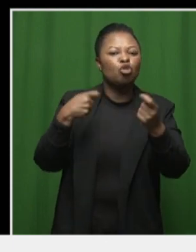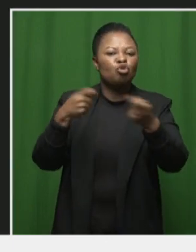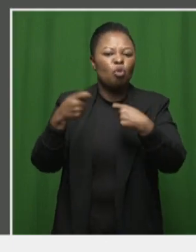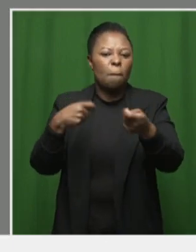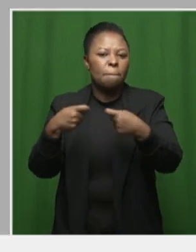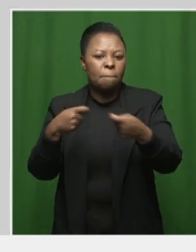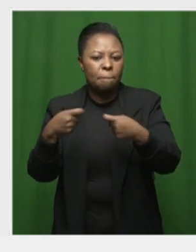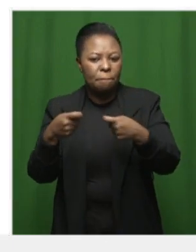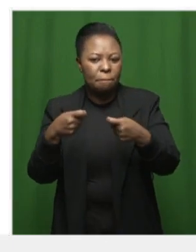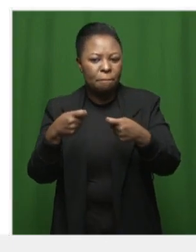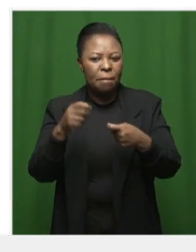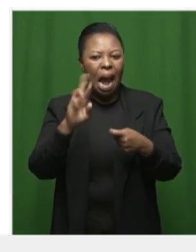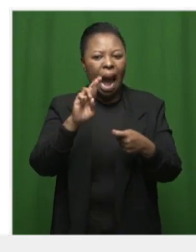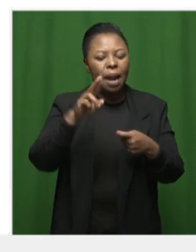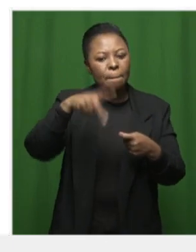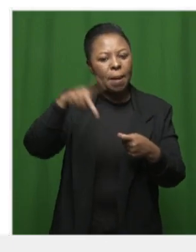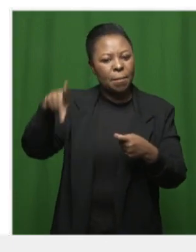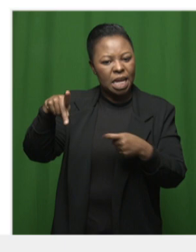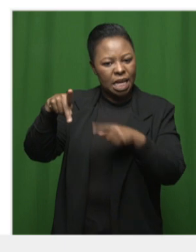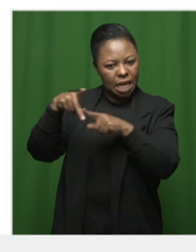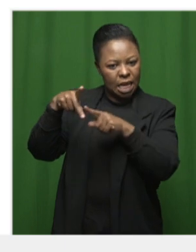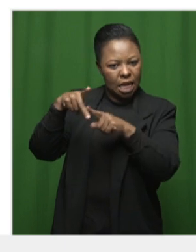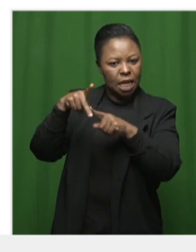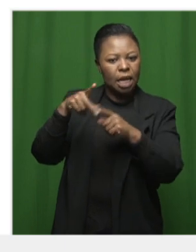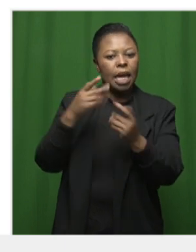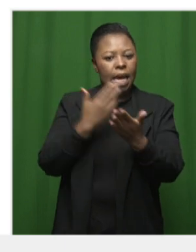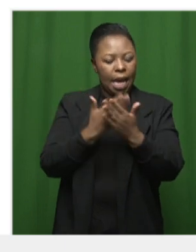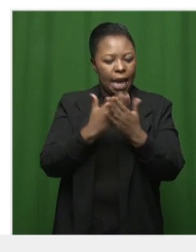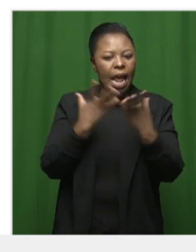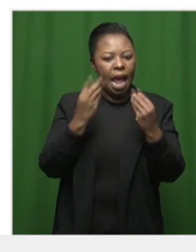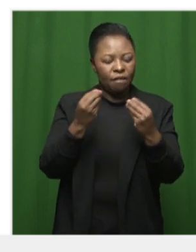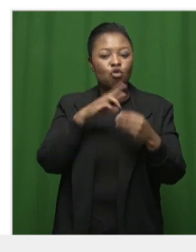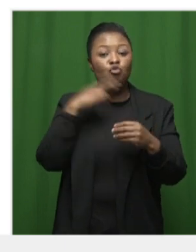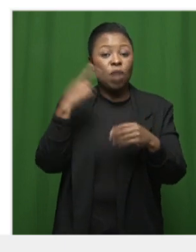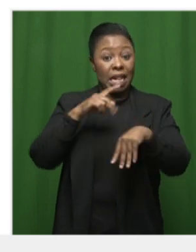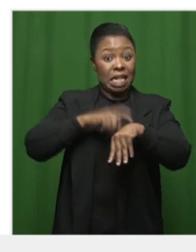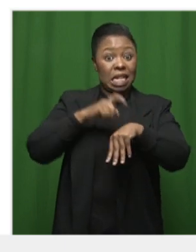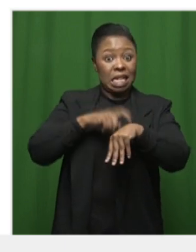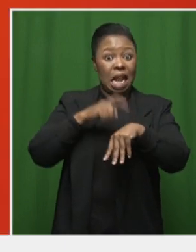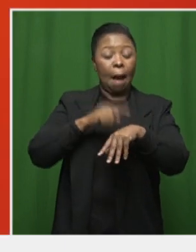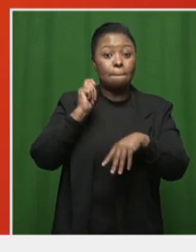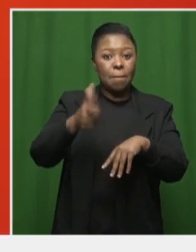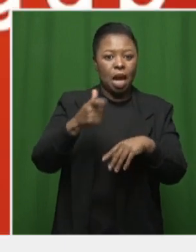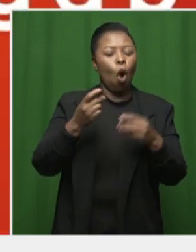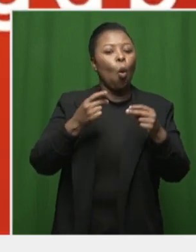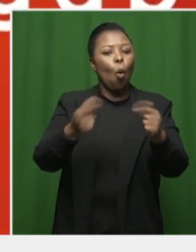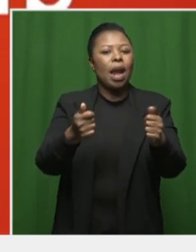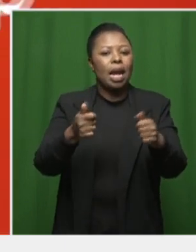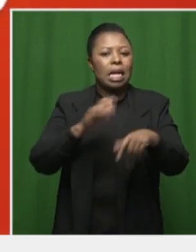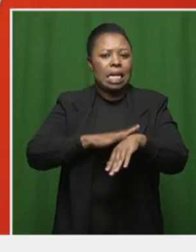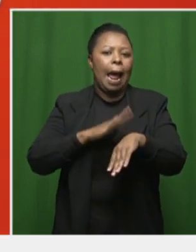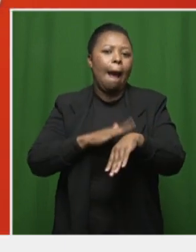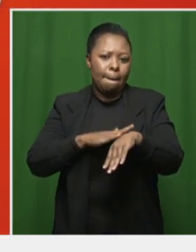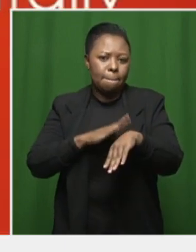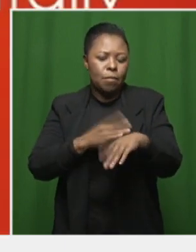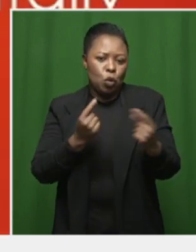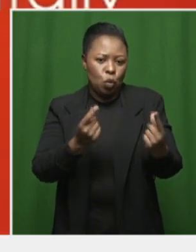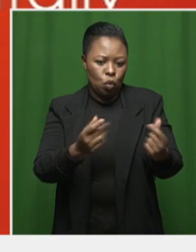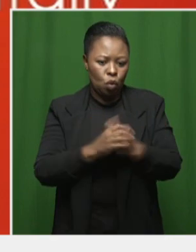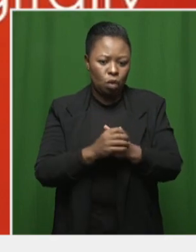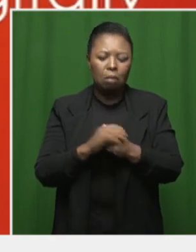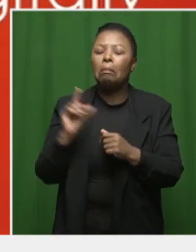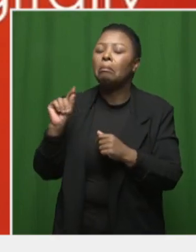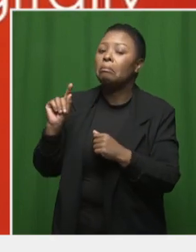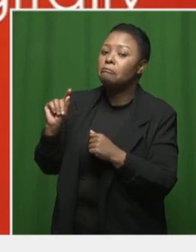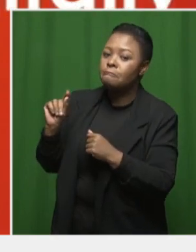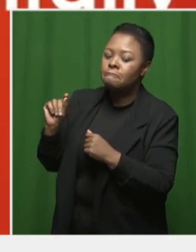app, so that we can deliver real-time payments in a quick matter of time.